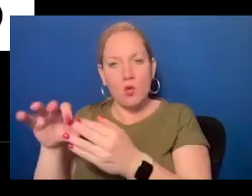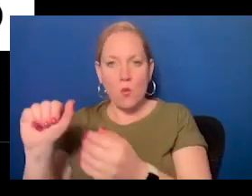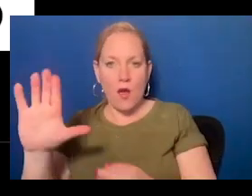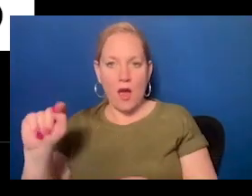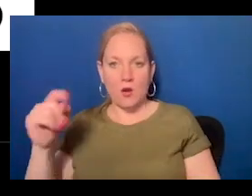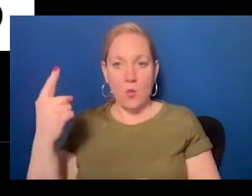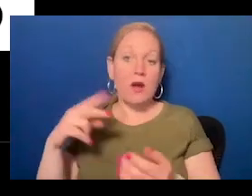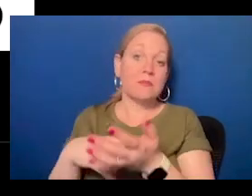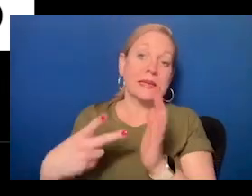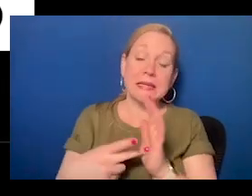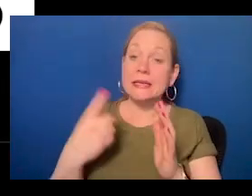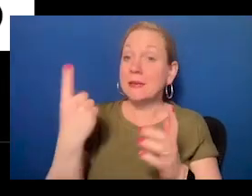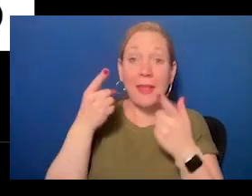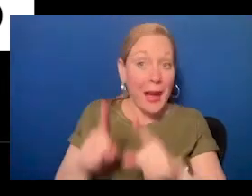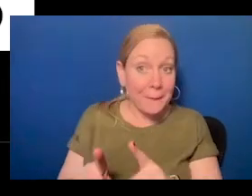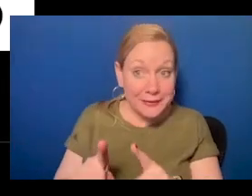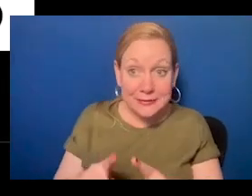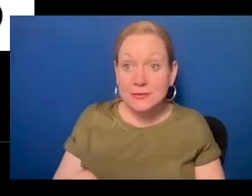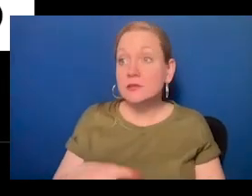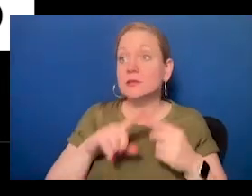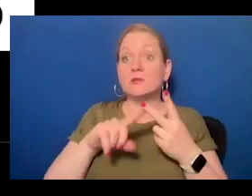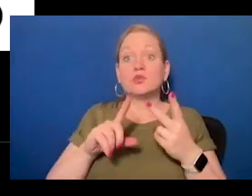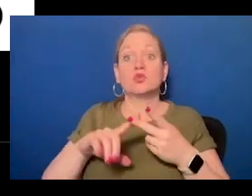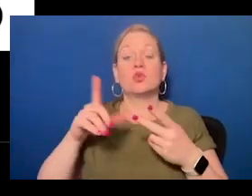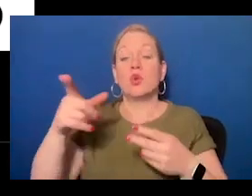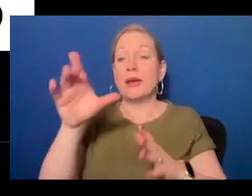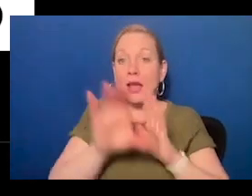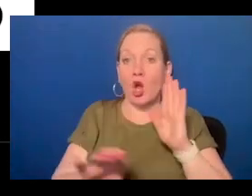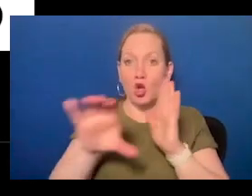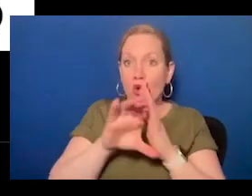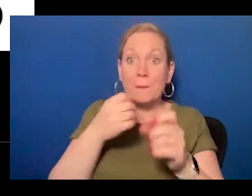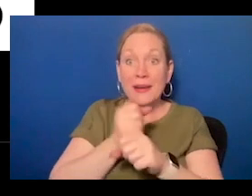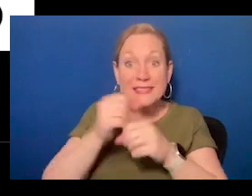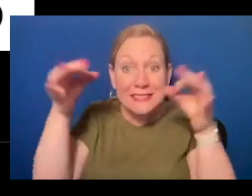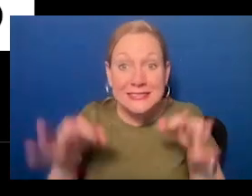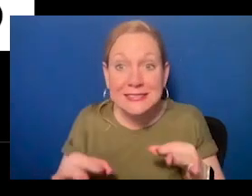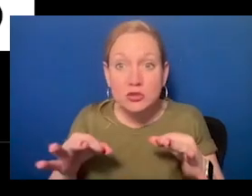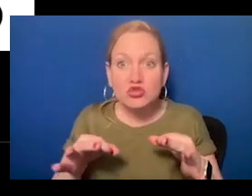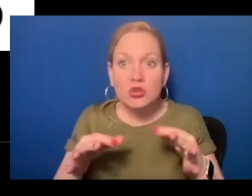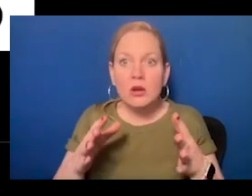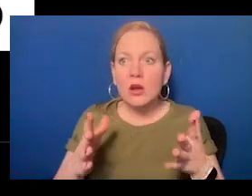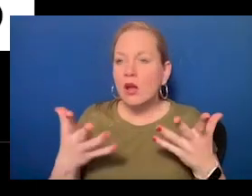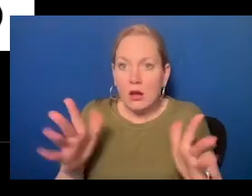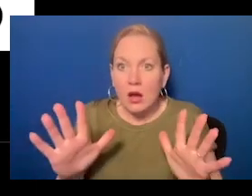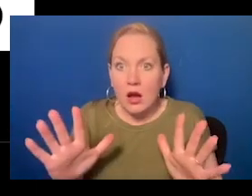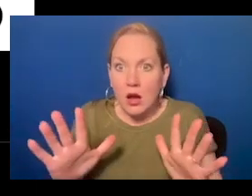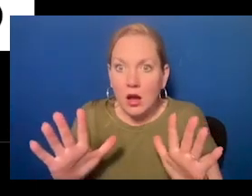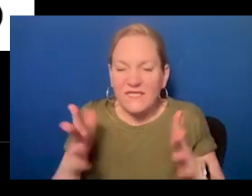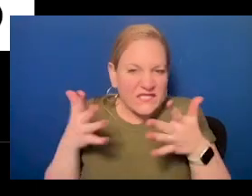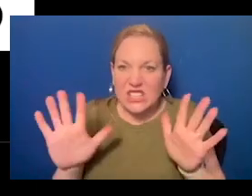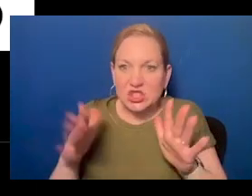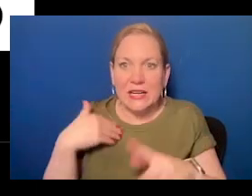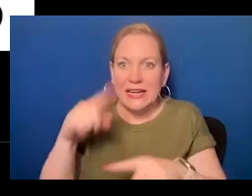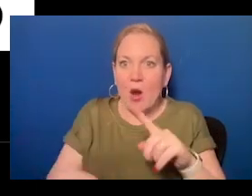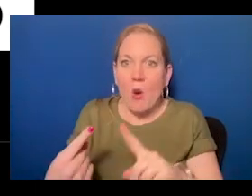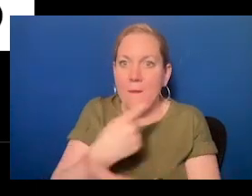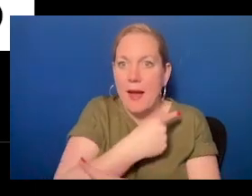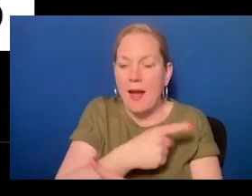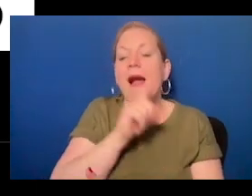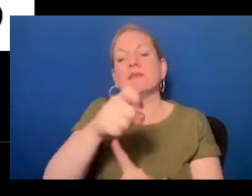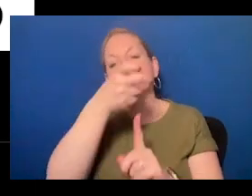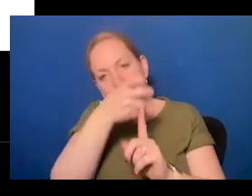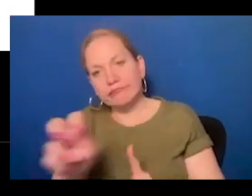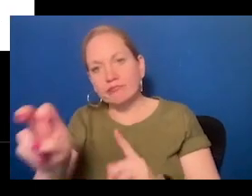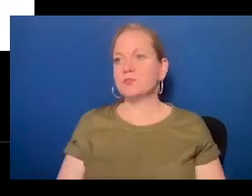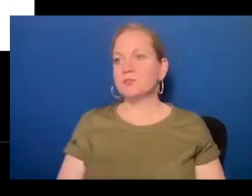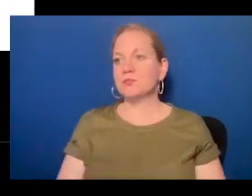character makes a choice or something happens that changes everything. We cannot go back, and it launches us into Act 2 and